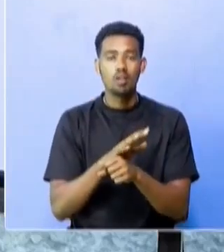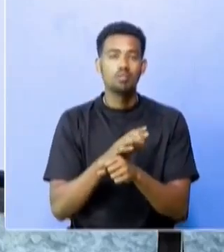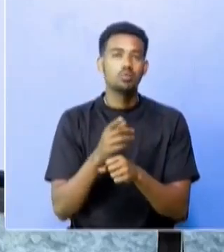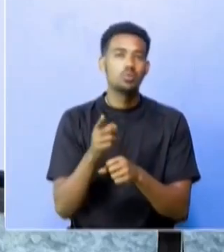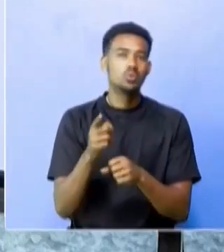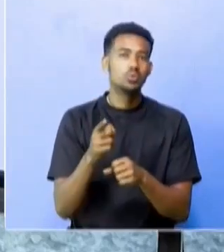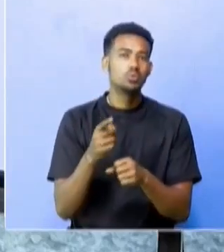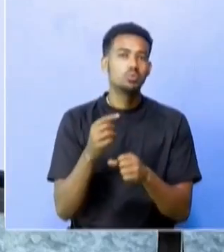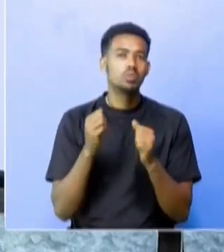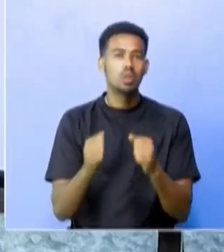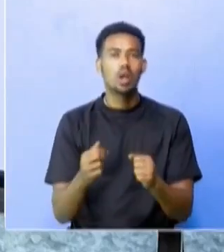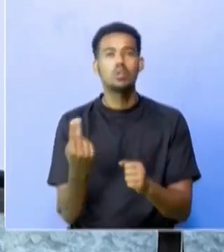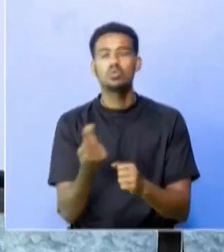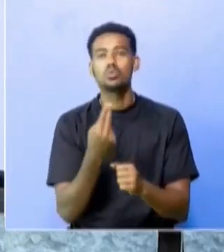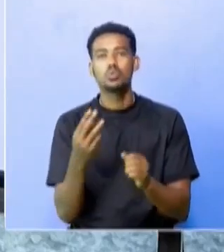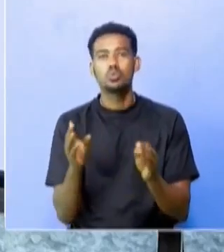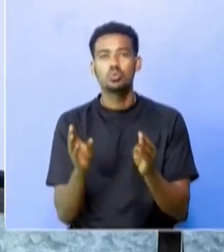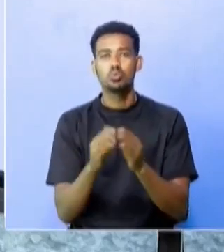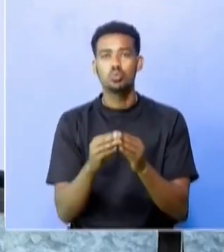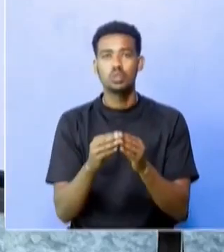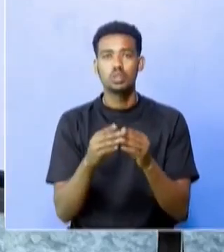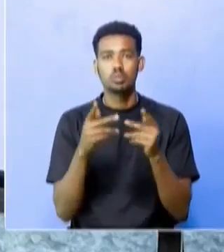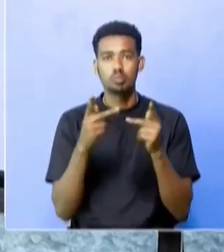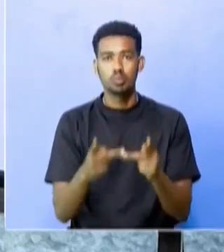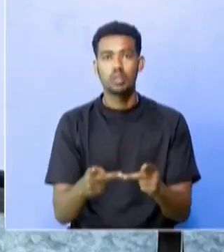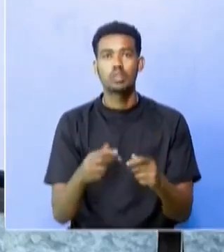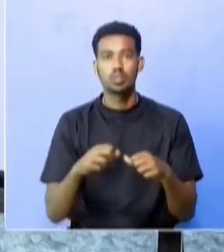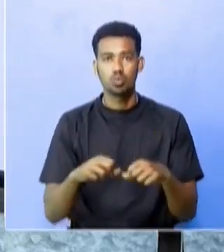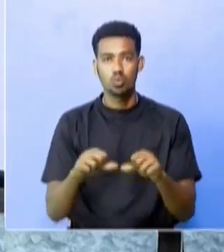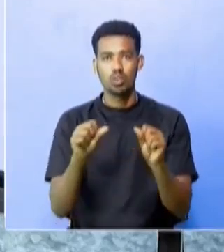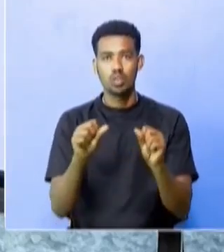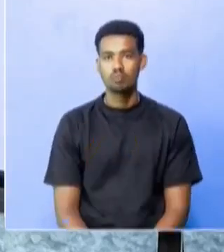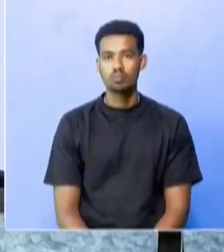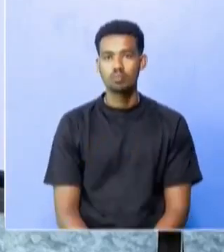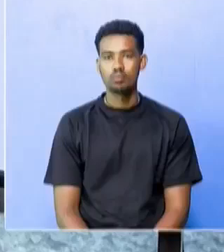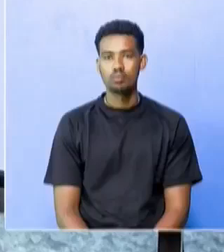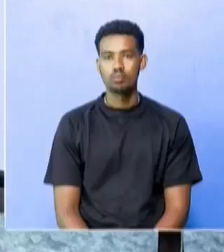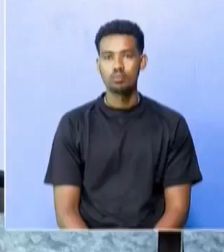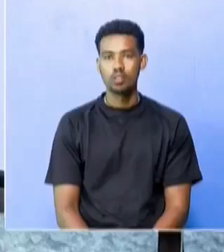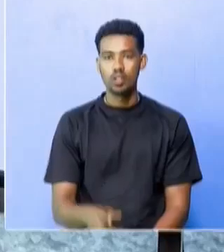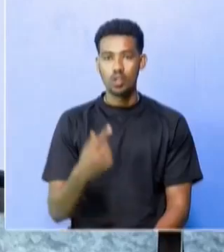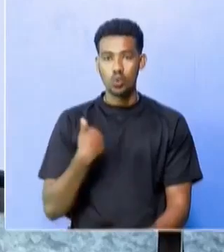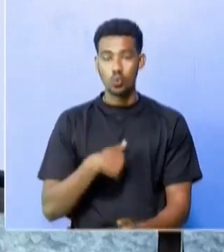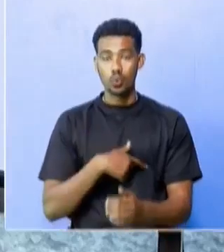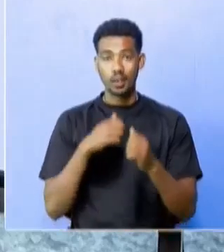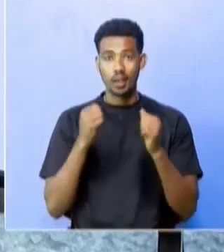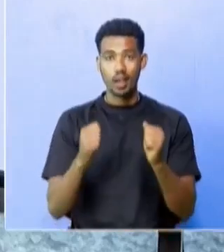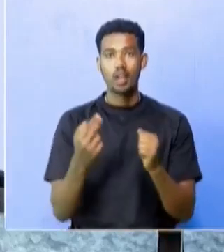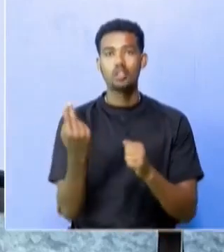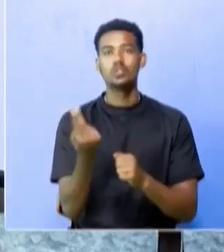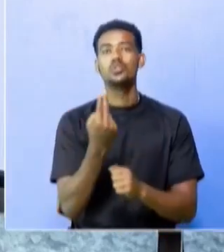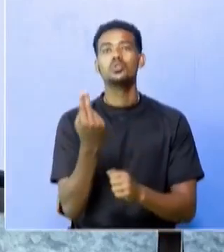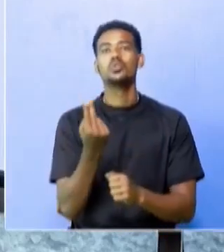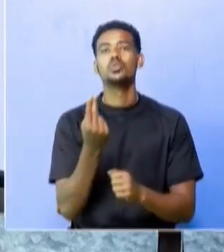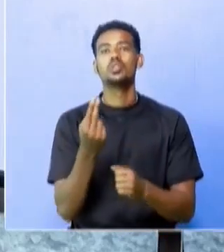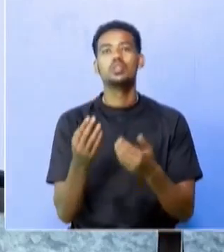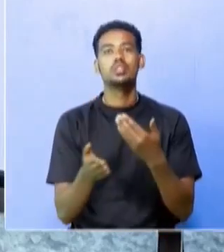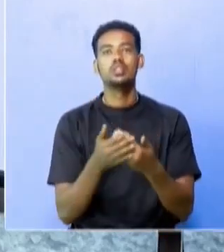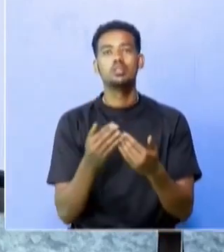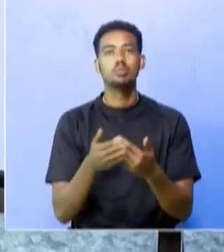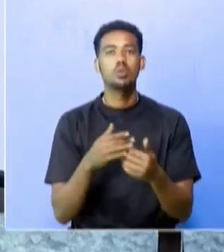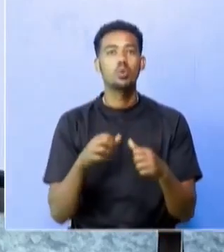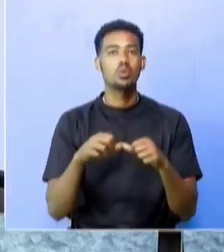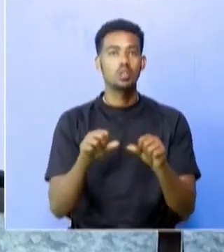you can use with present continuous tense. We can use simple present continuous with